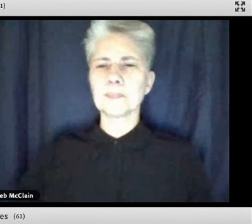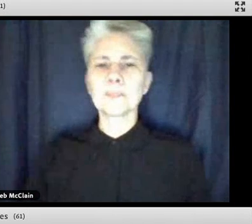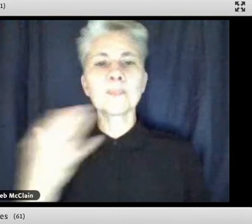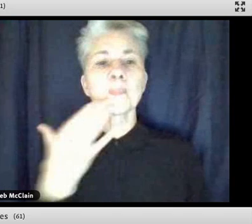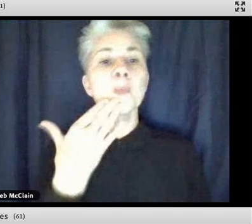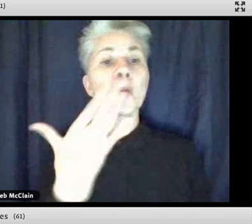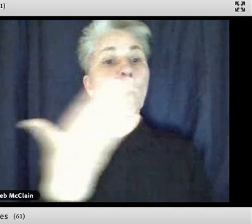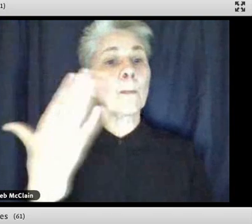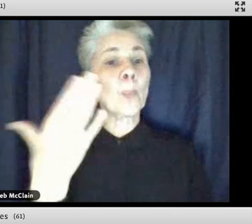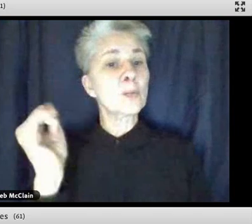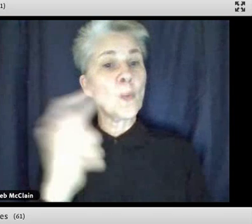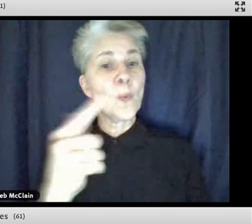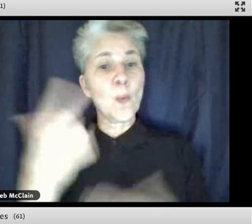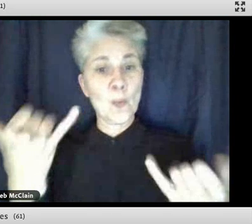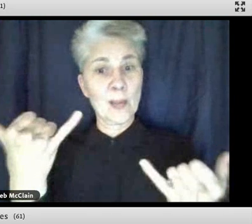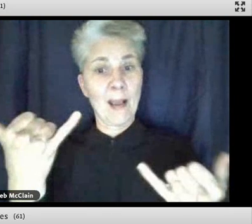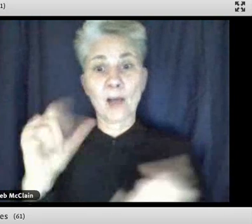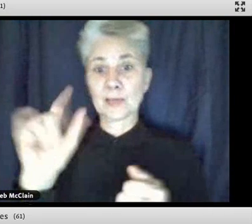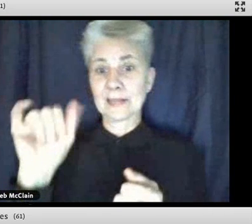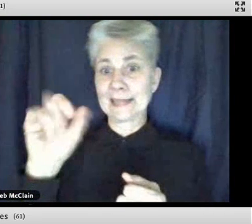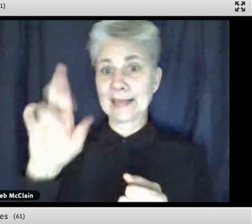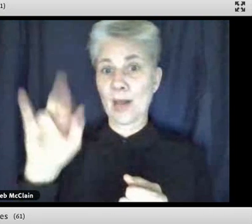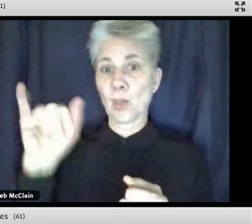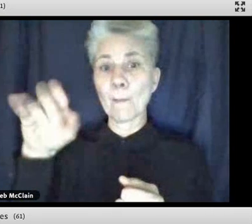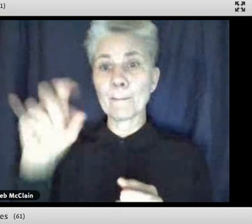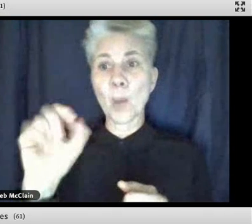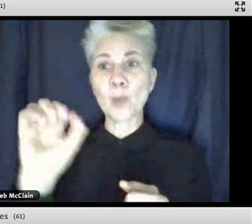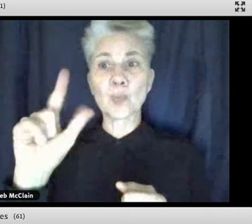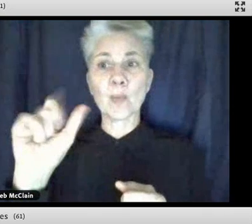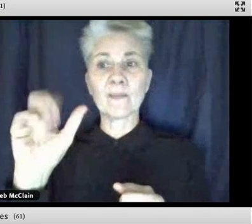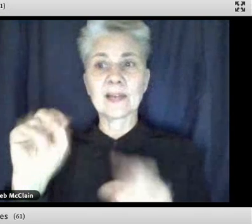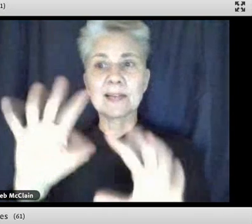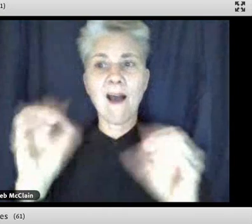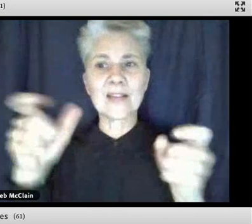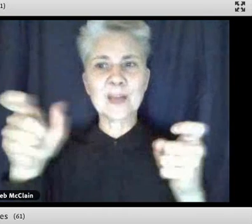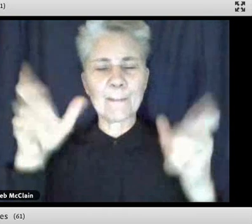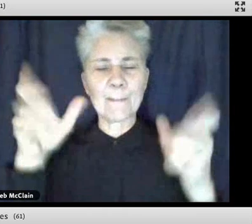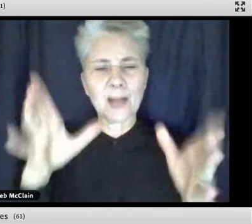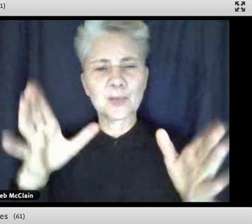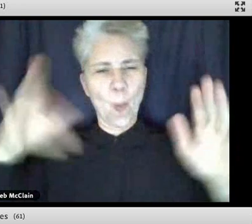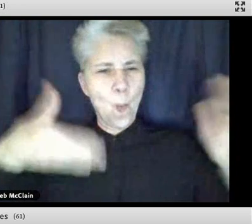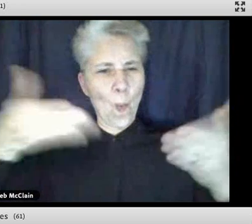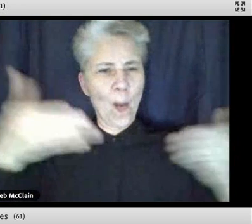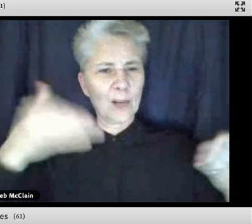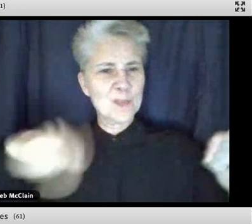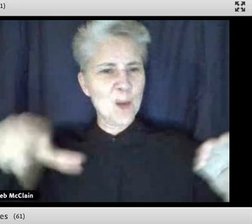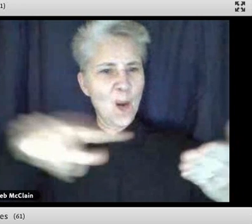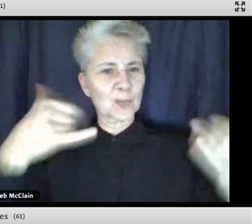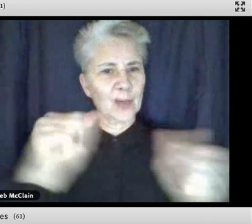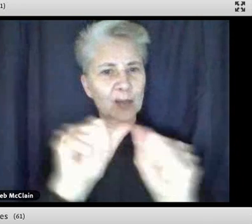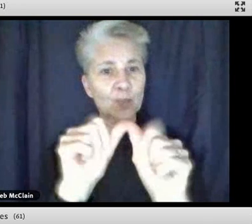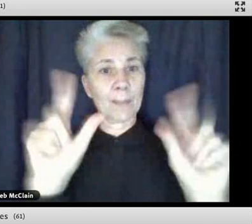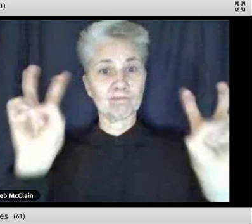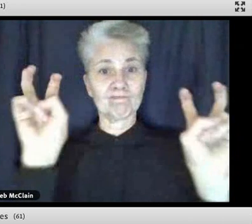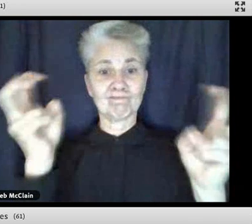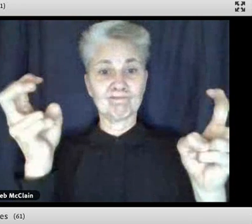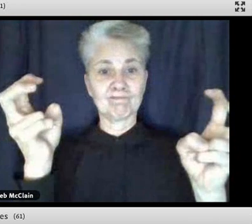Good morning, everyone. I am Taylor Post, Swiftland's Office Manager, and I would like to welcome you all to today's